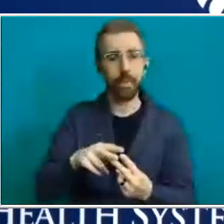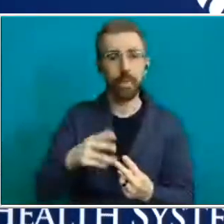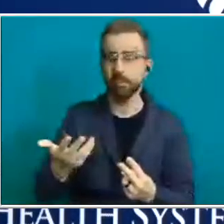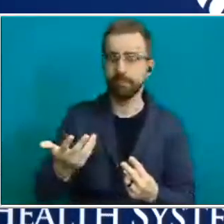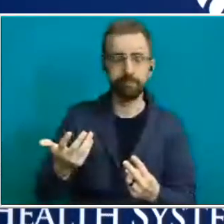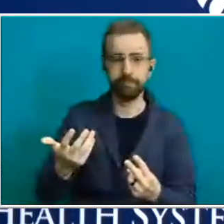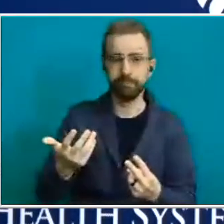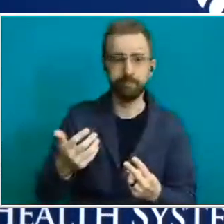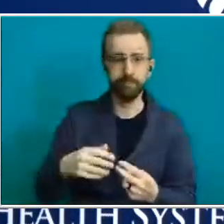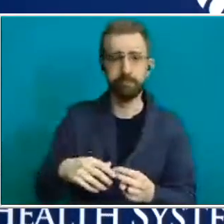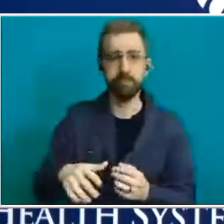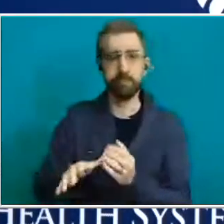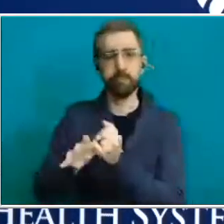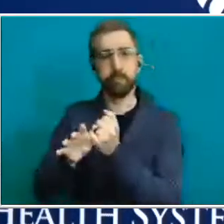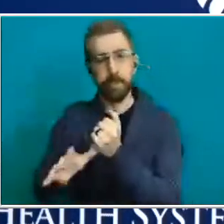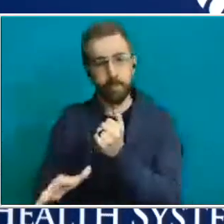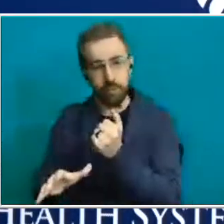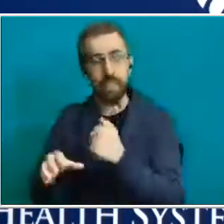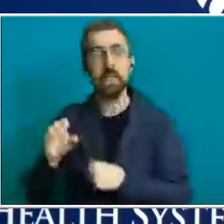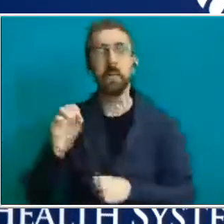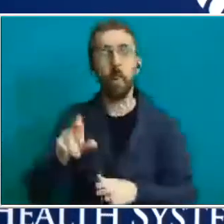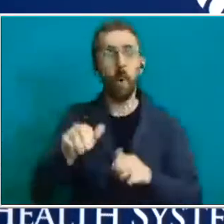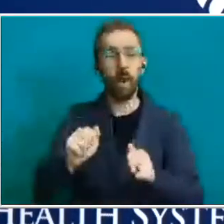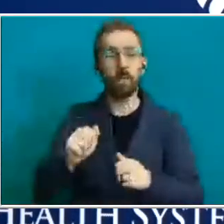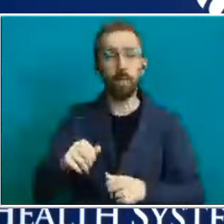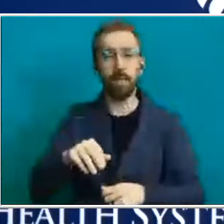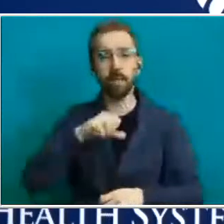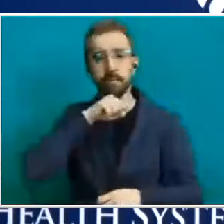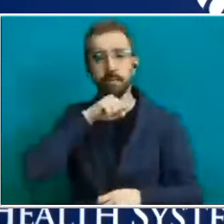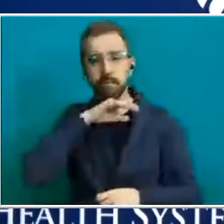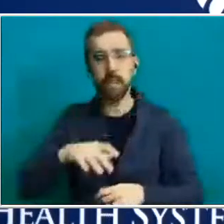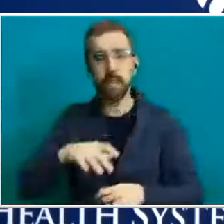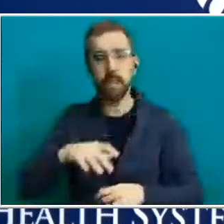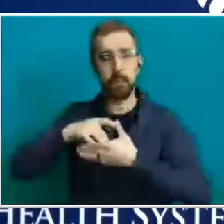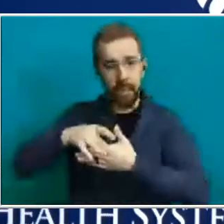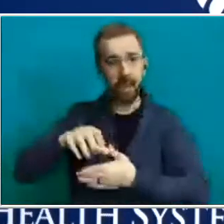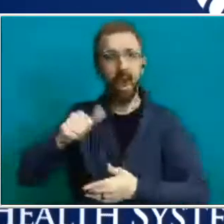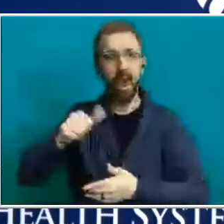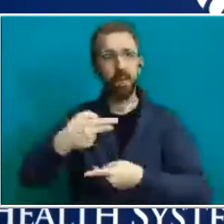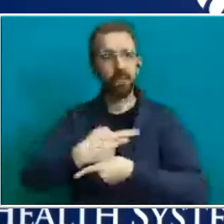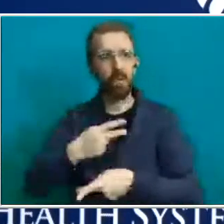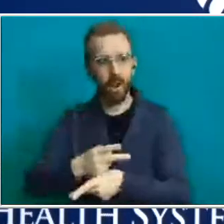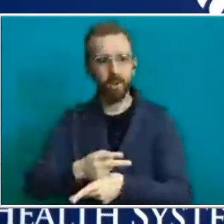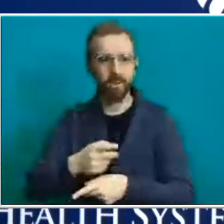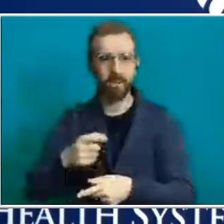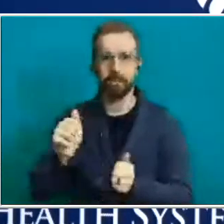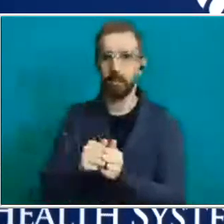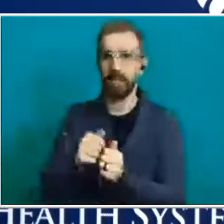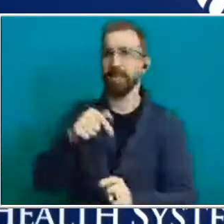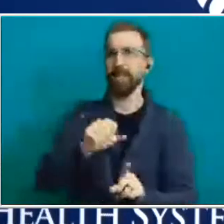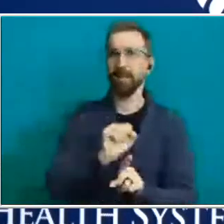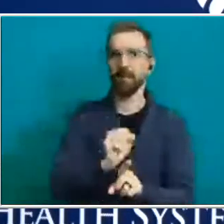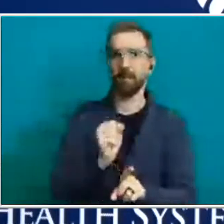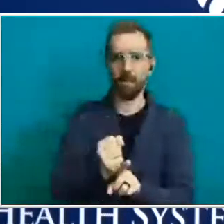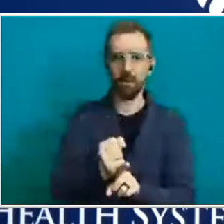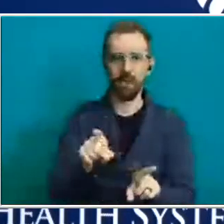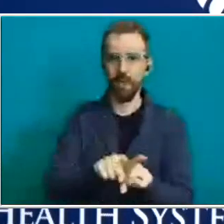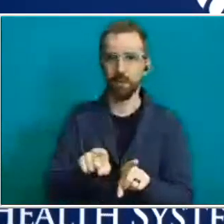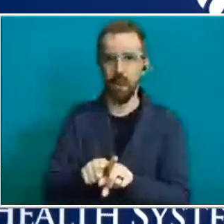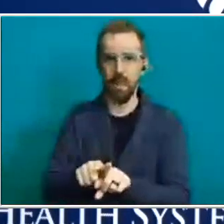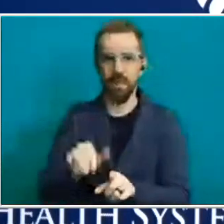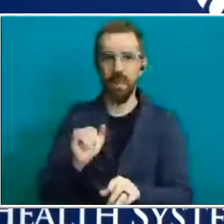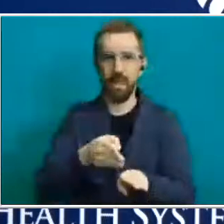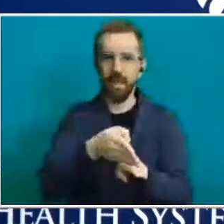excrete this, or there can be contamination of meat or other products, such as in this case as well, the slivered